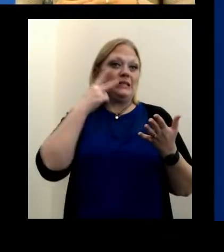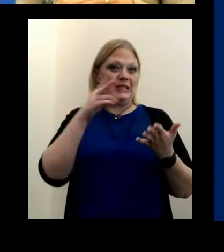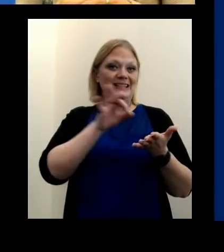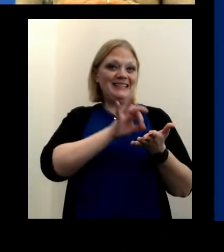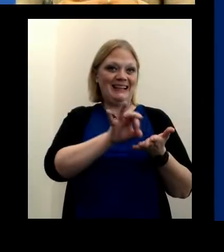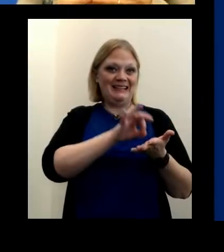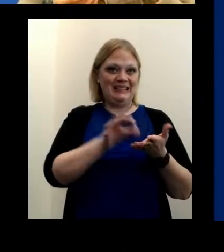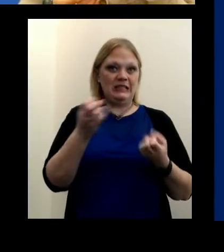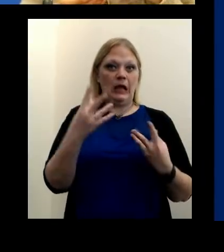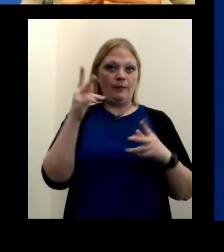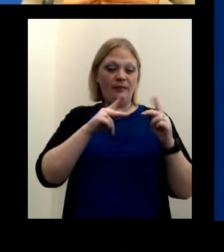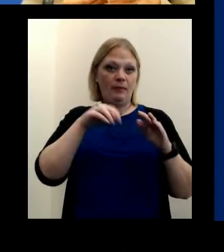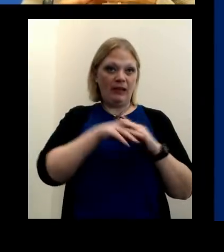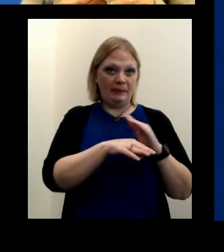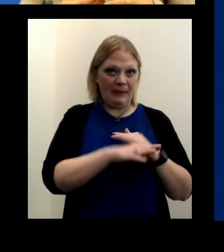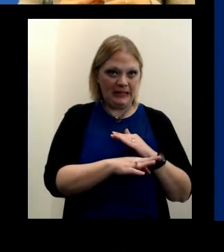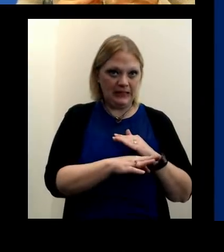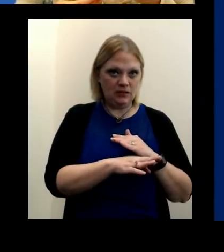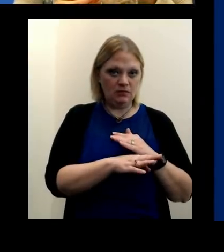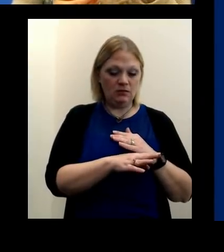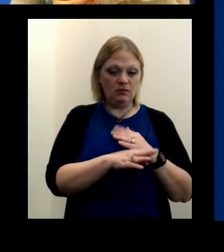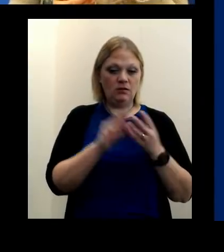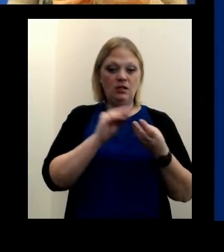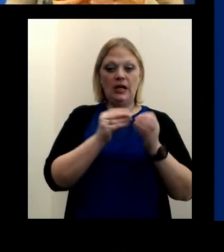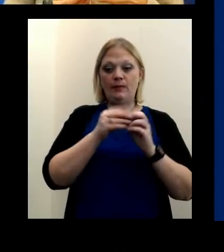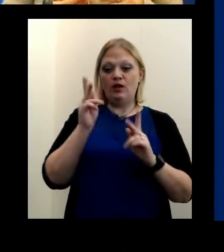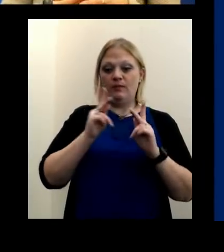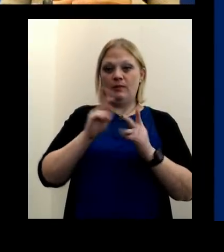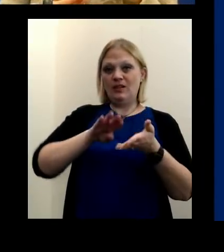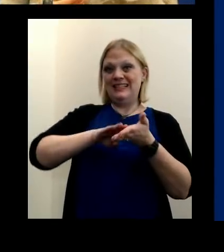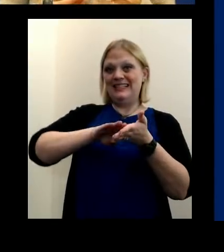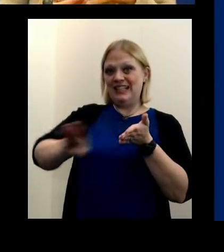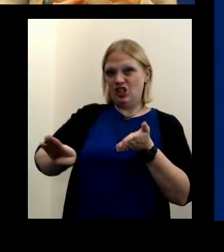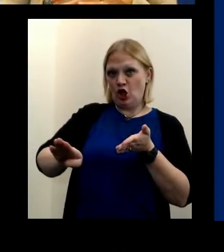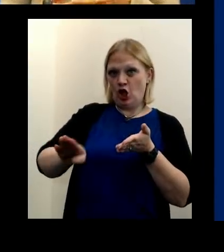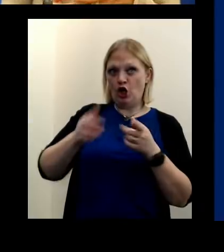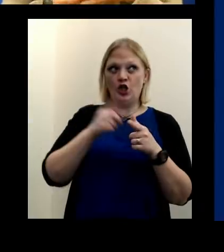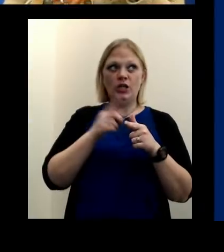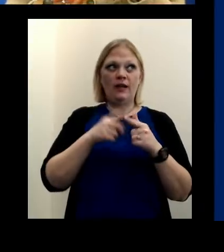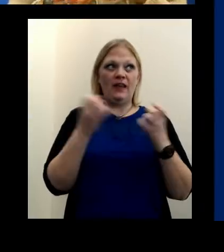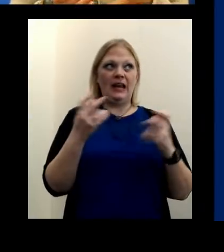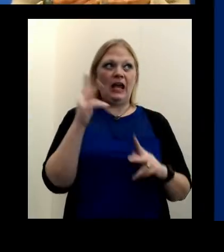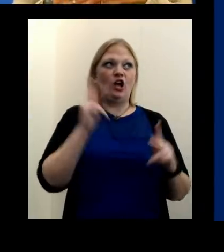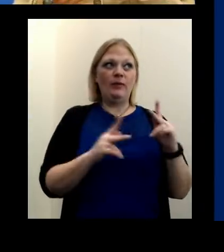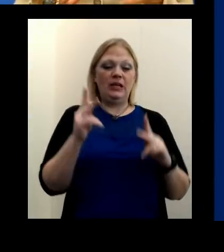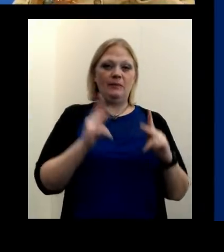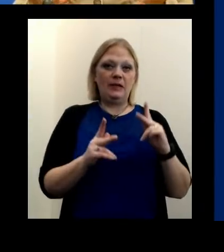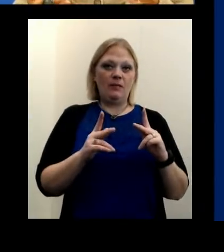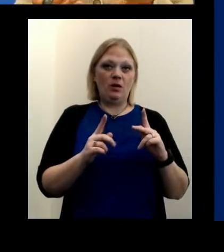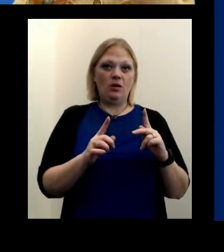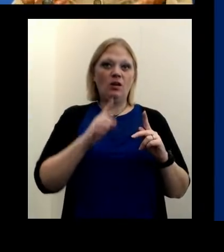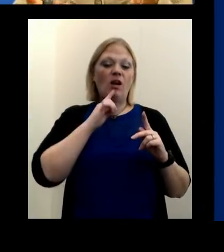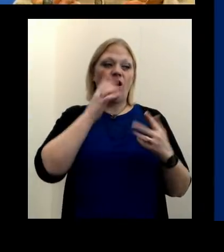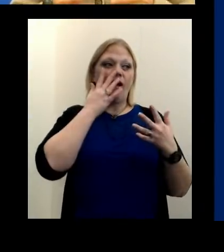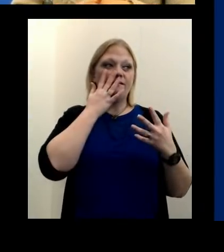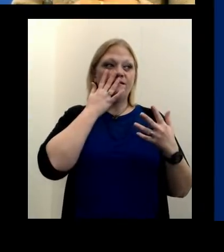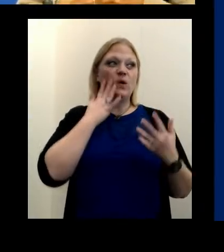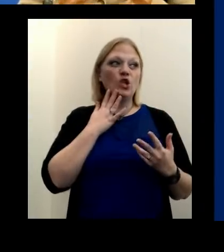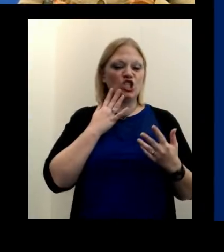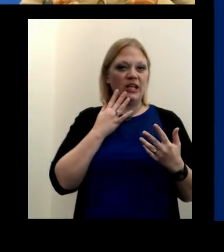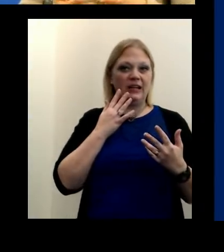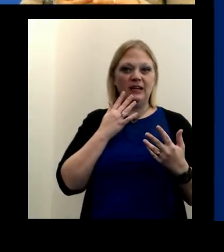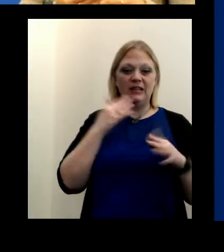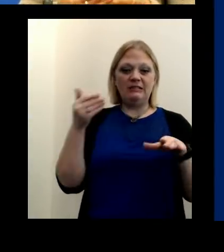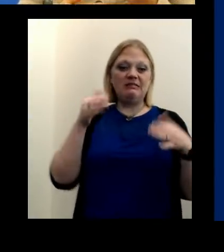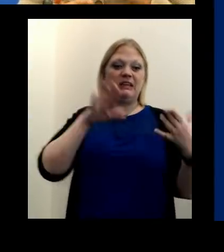people admitted, the number of people being discharged, and then the number of people who are unfortunately